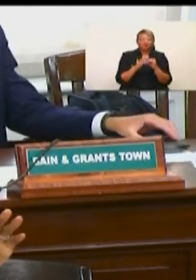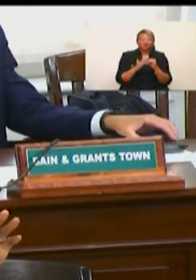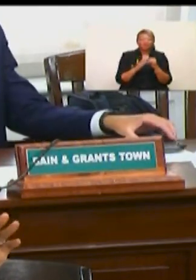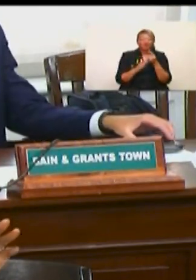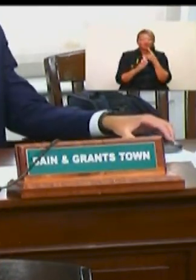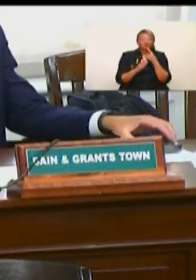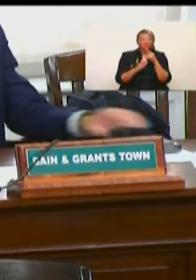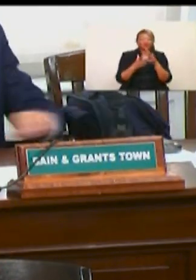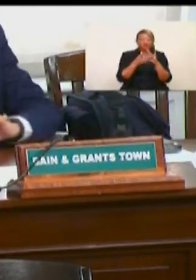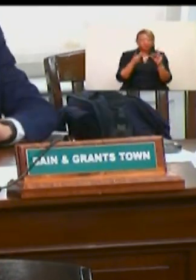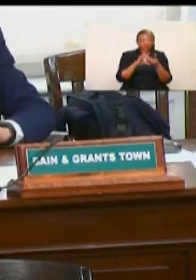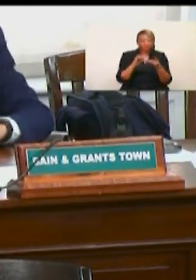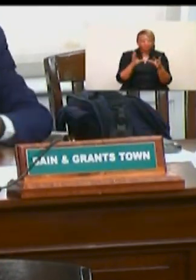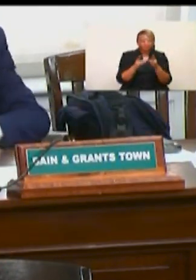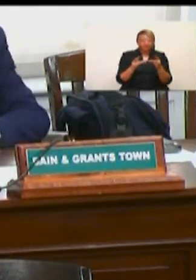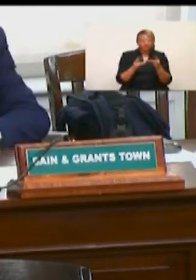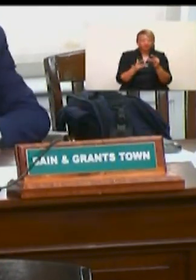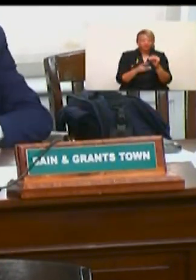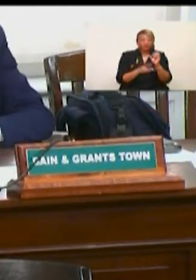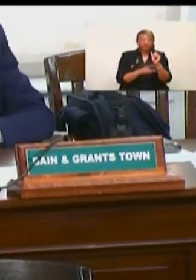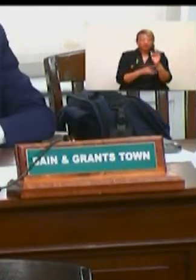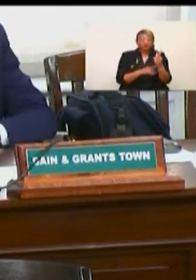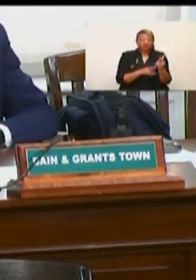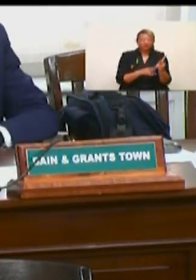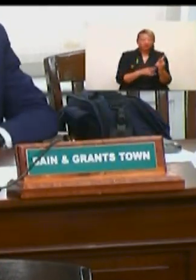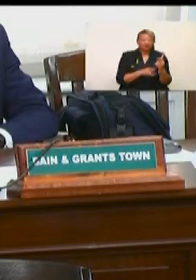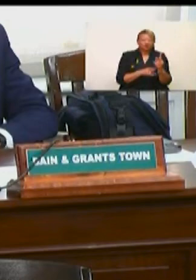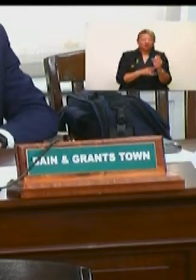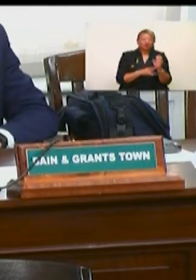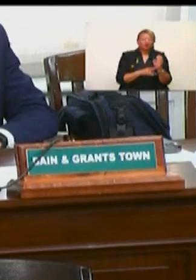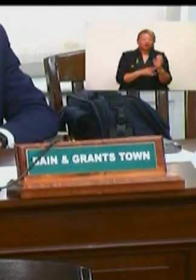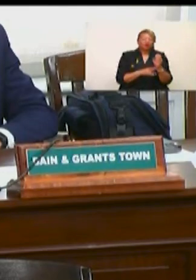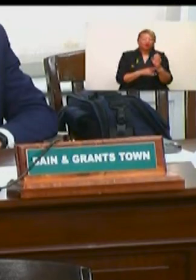let me finish the statement. For the sake of completeness.